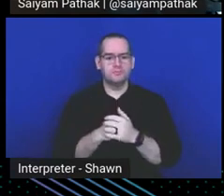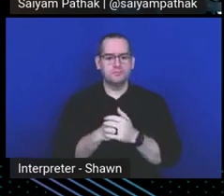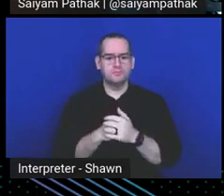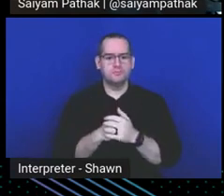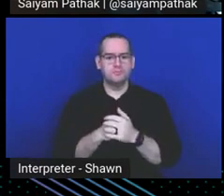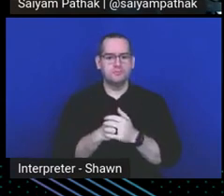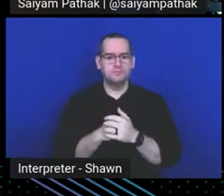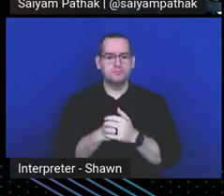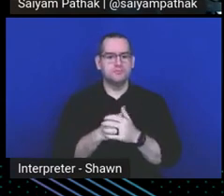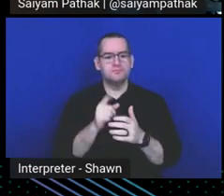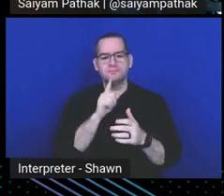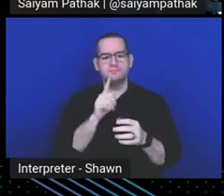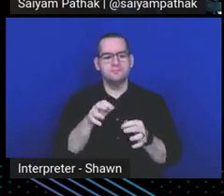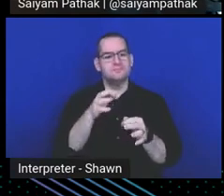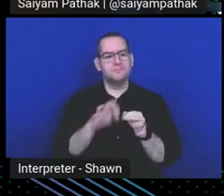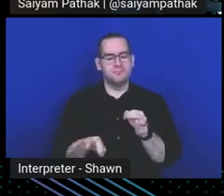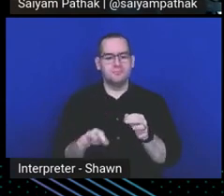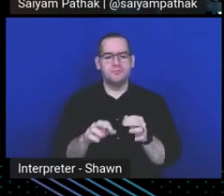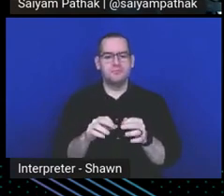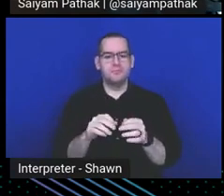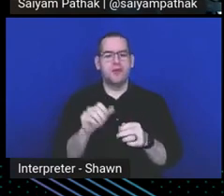a very simple